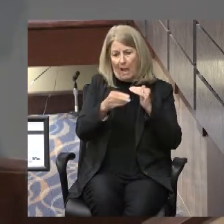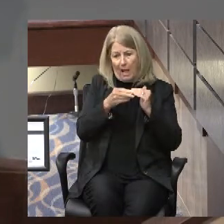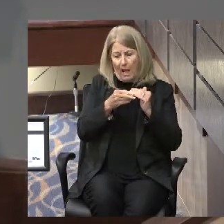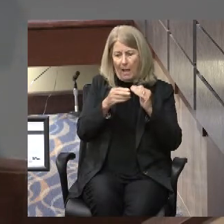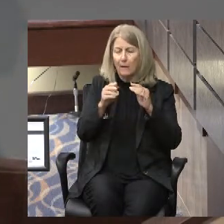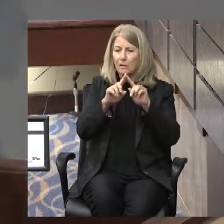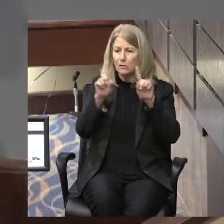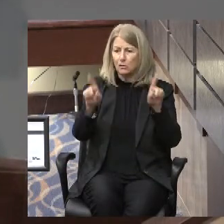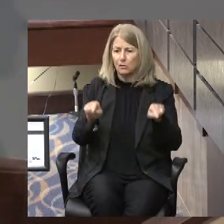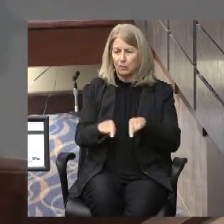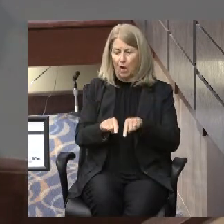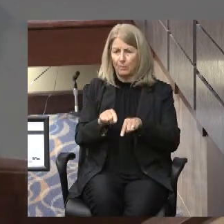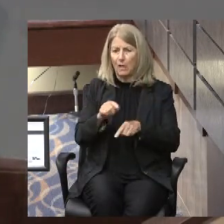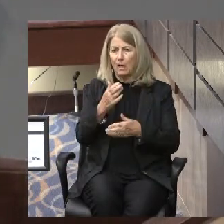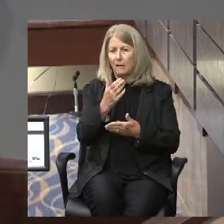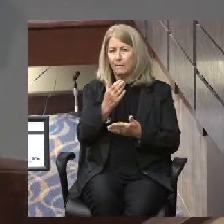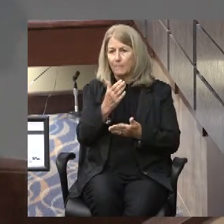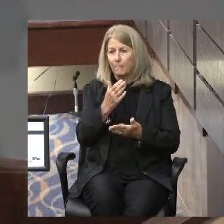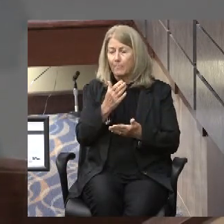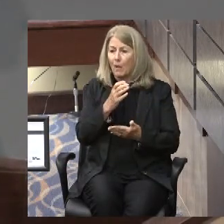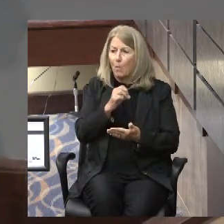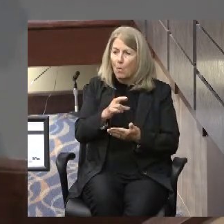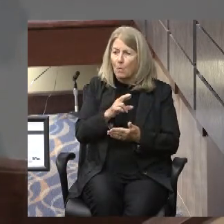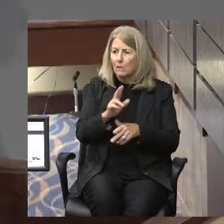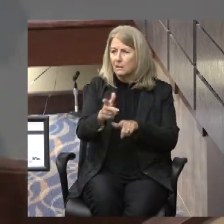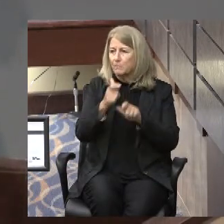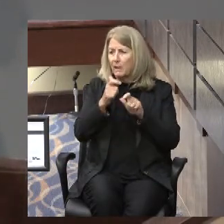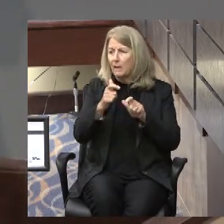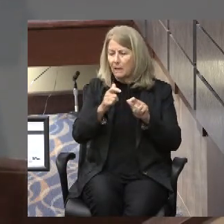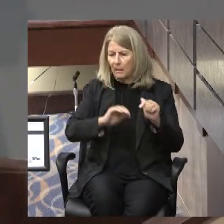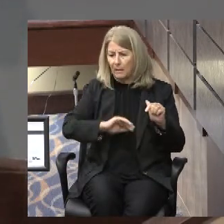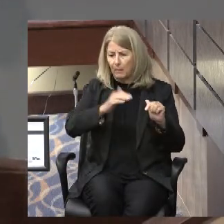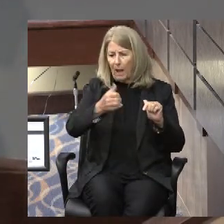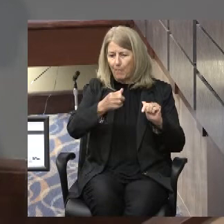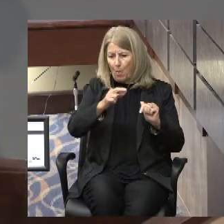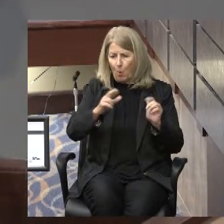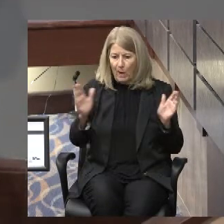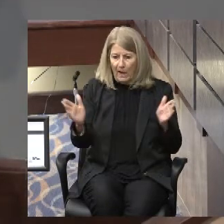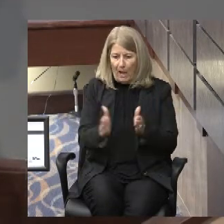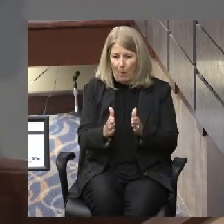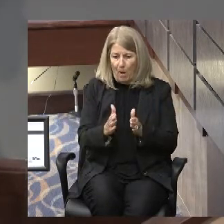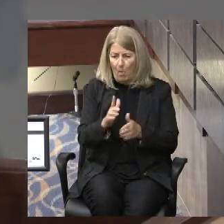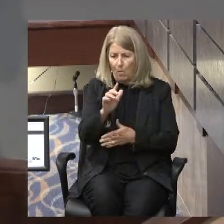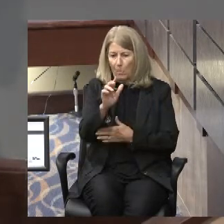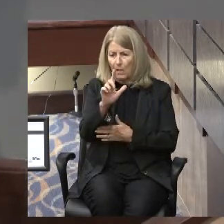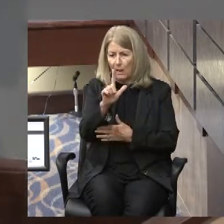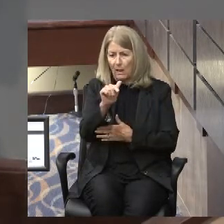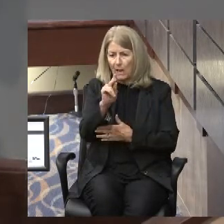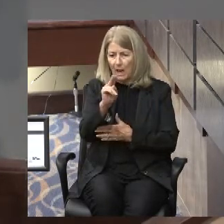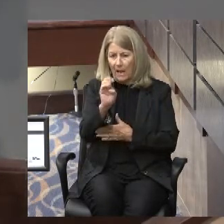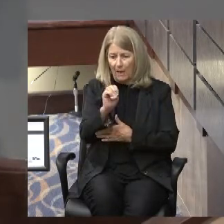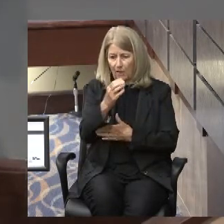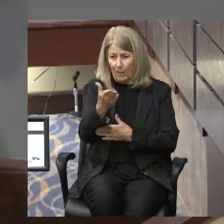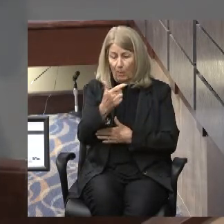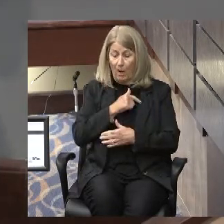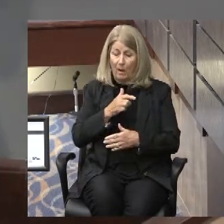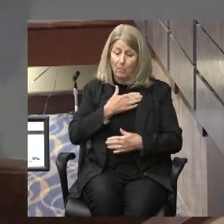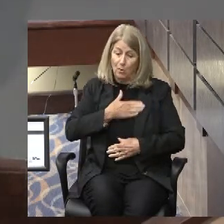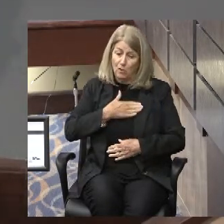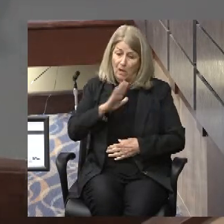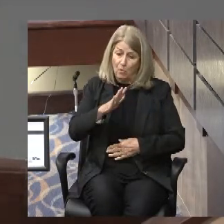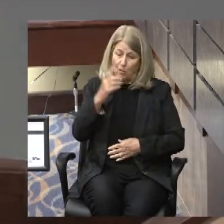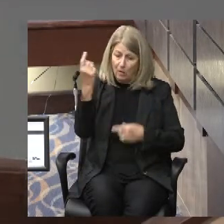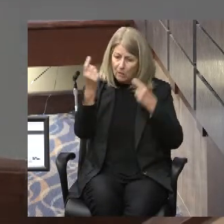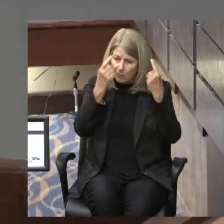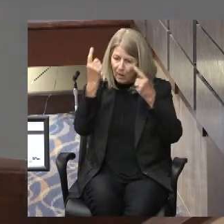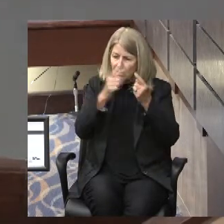Street, speed bumps, or to narrow the lanes there. I appreciate your consideration of this topic. Thank you.